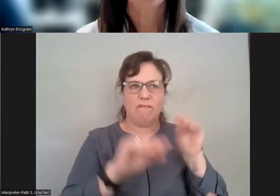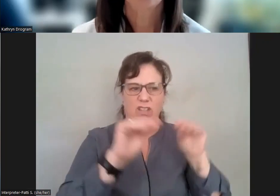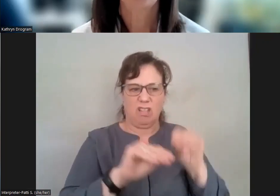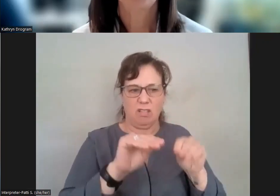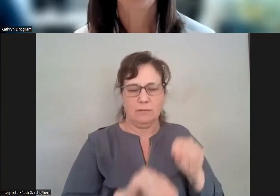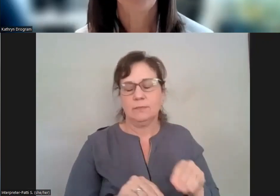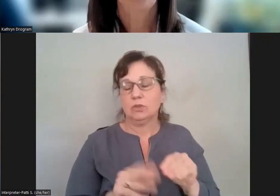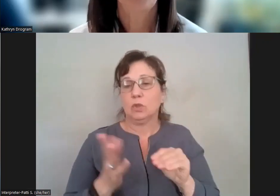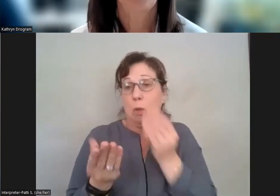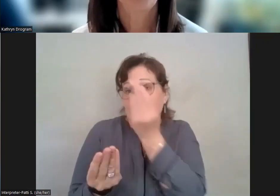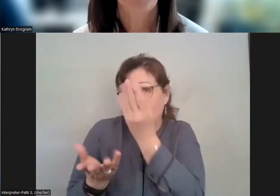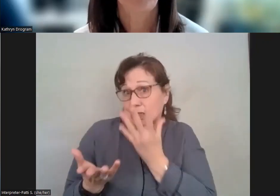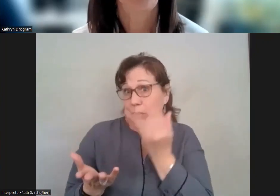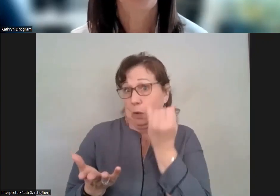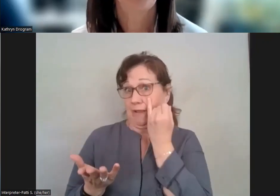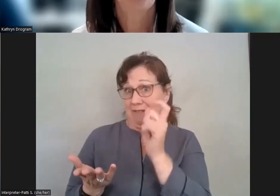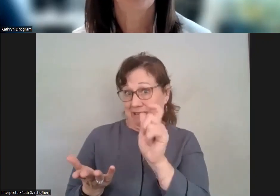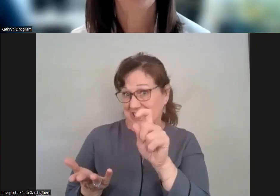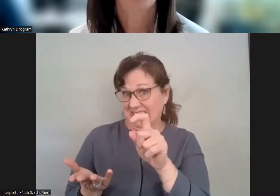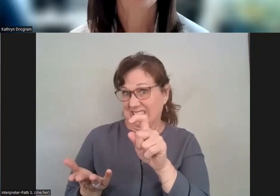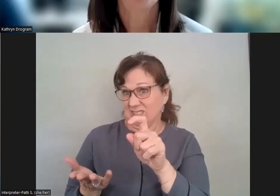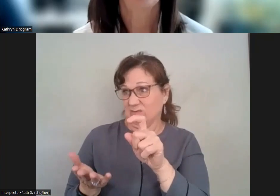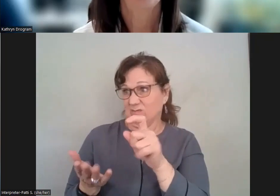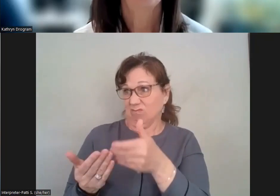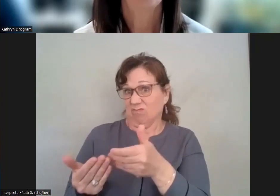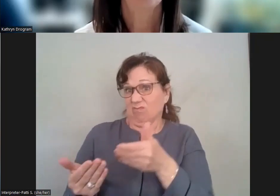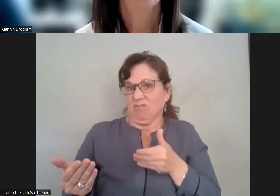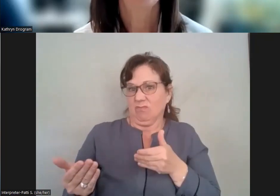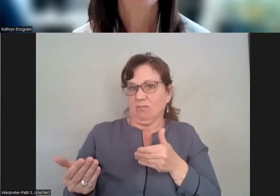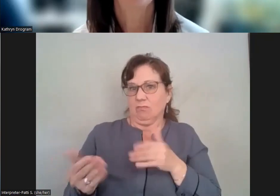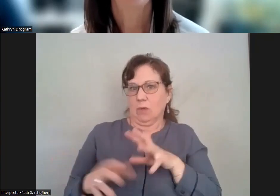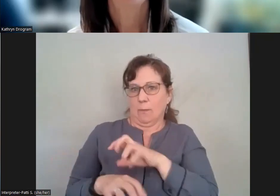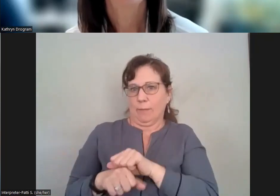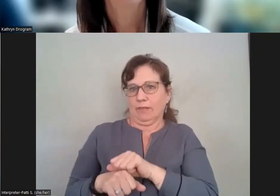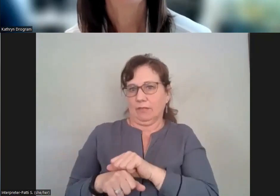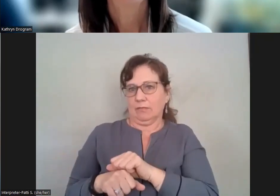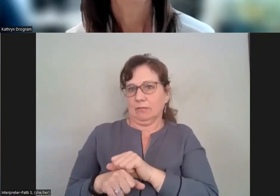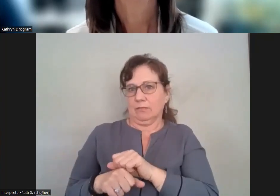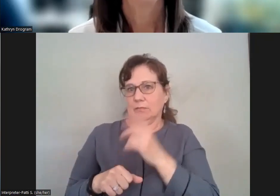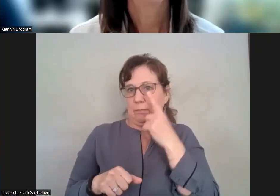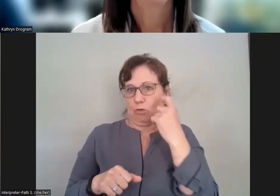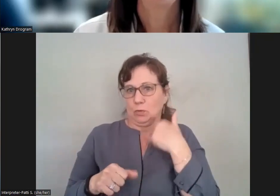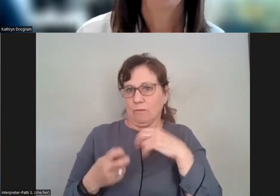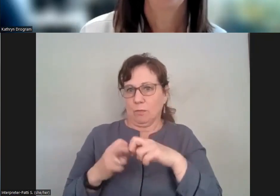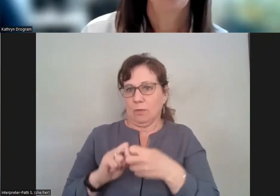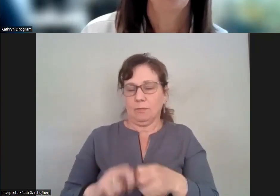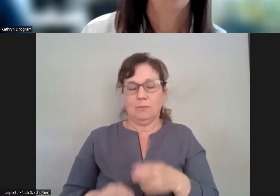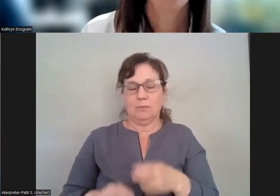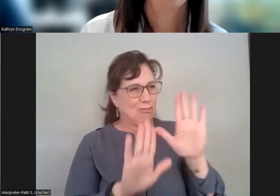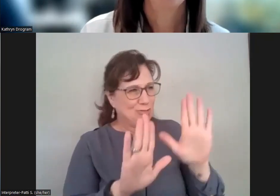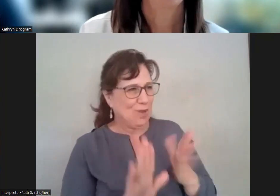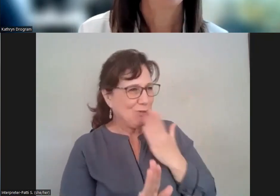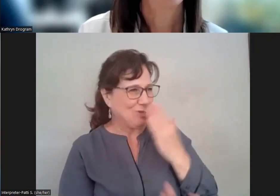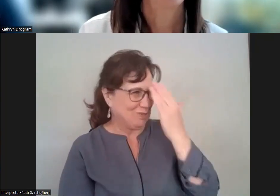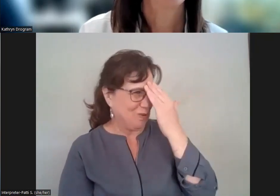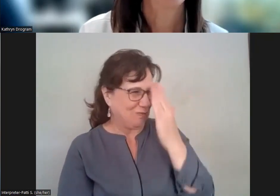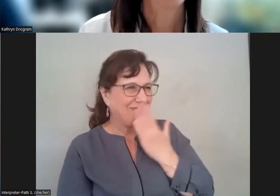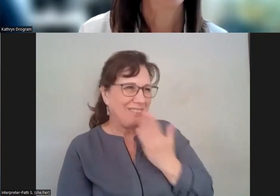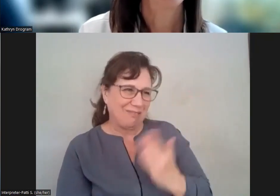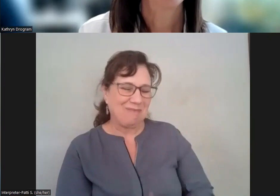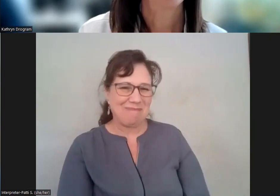let us know if you're having problems and you want to come in sooner. Great. Yeah, good to know. Thank you.